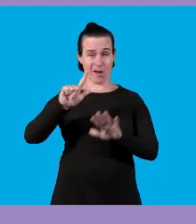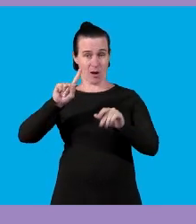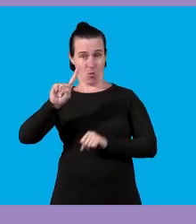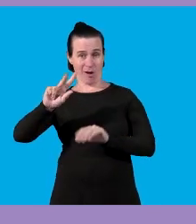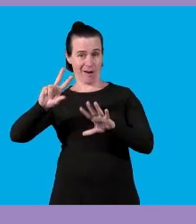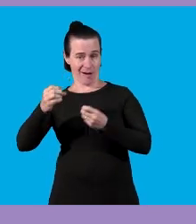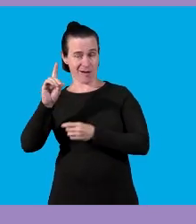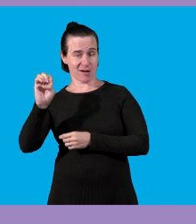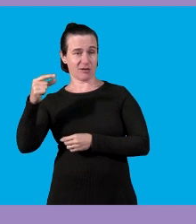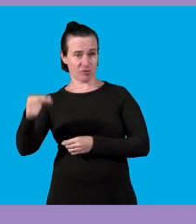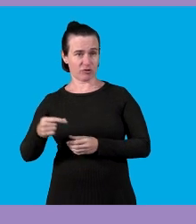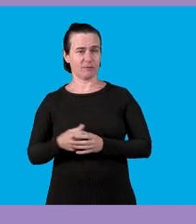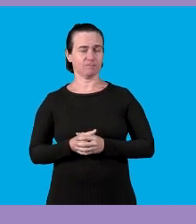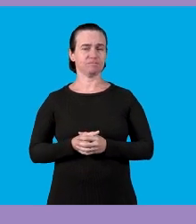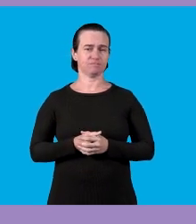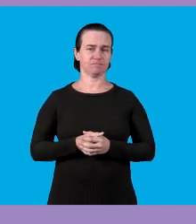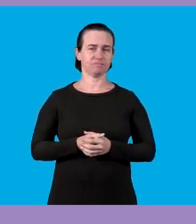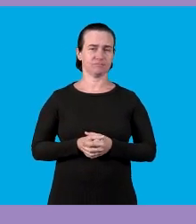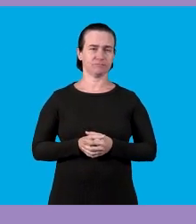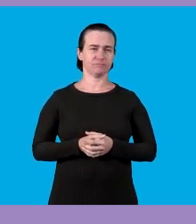the multiplicative